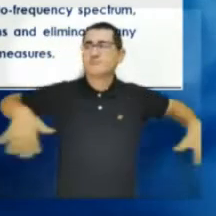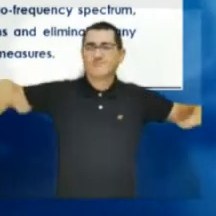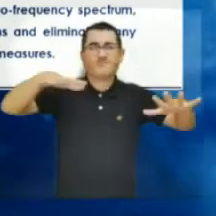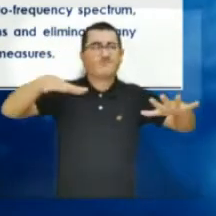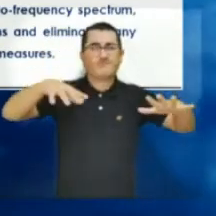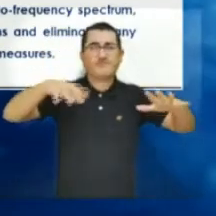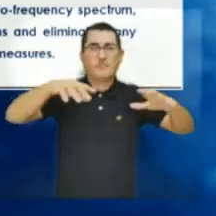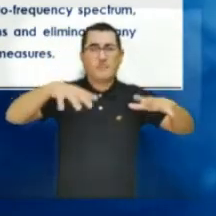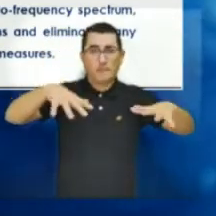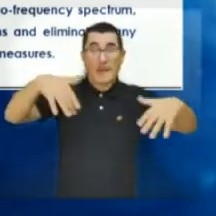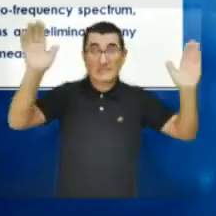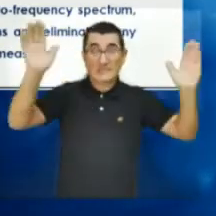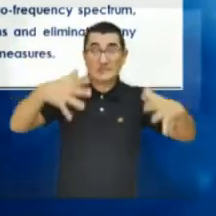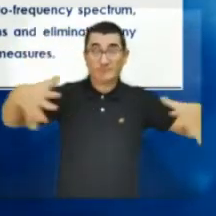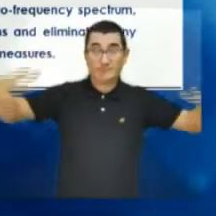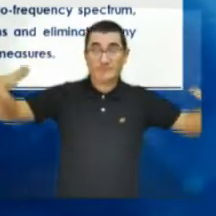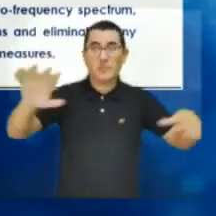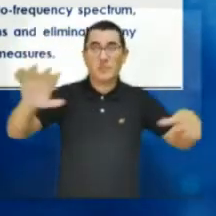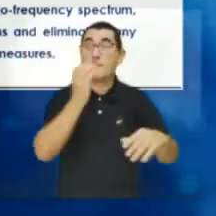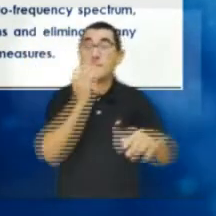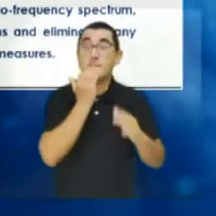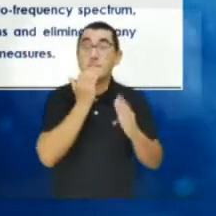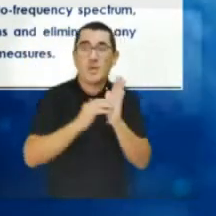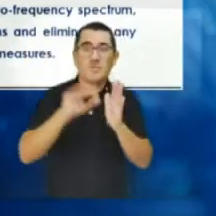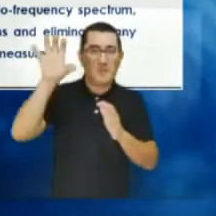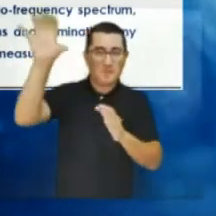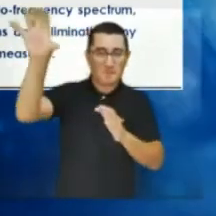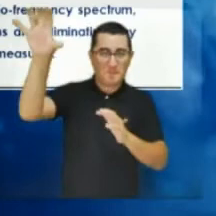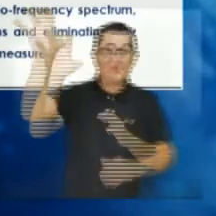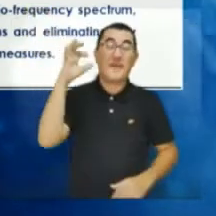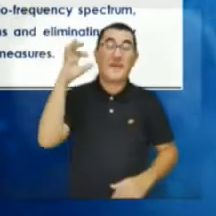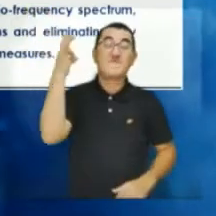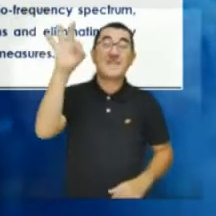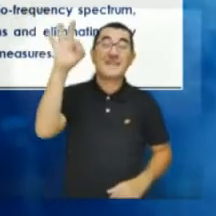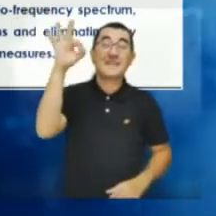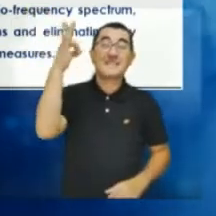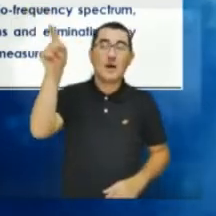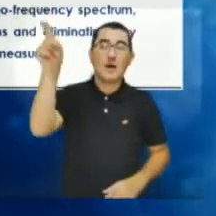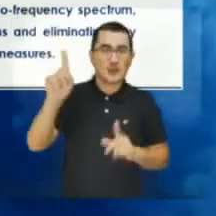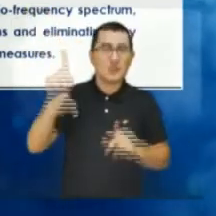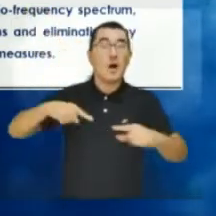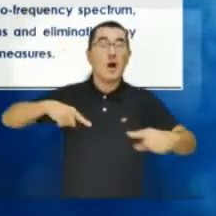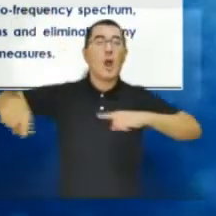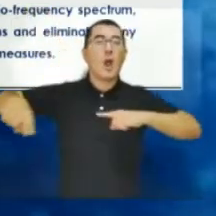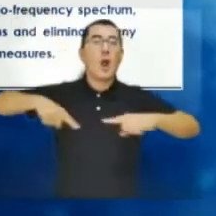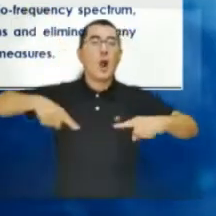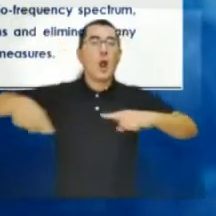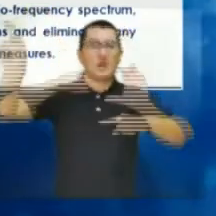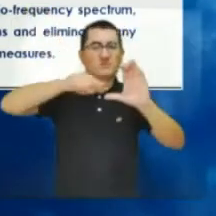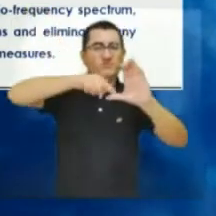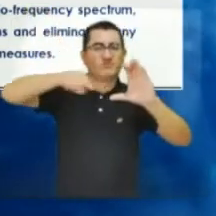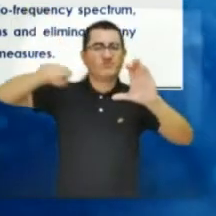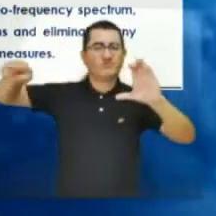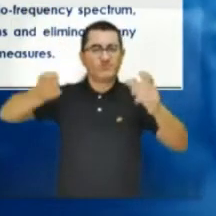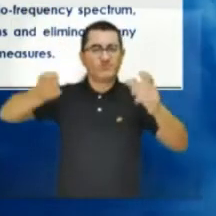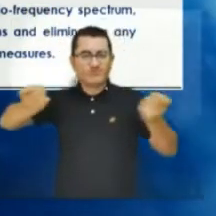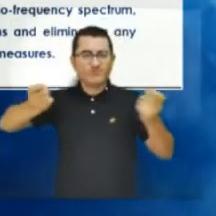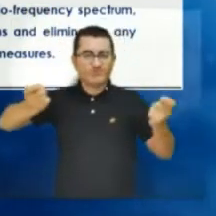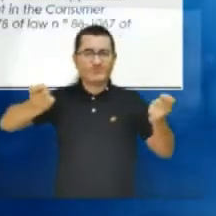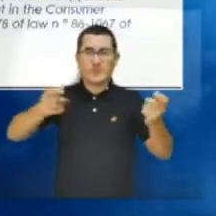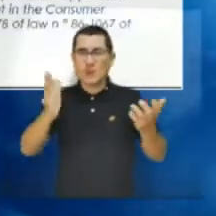the spectrum, the whole spectrum frequencies. And control is, in